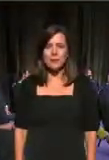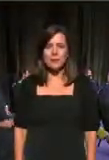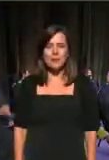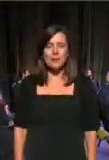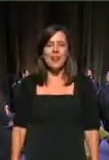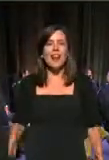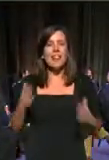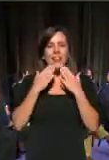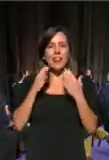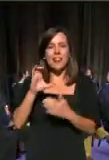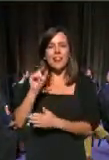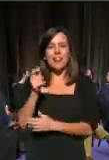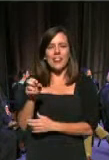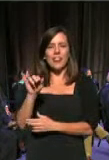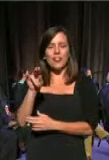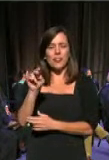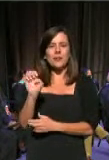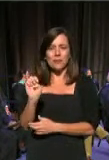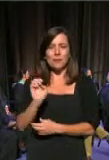Thank you, Catherine.